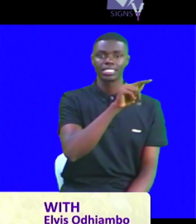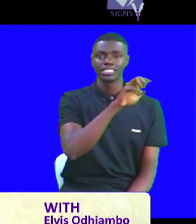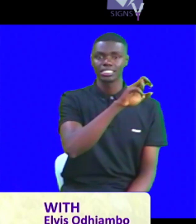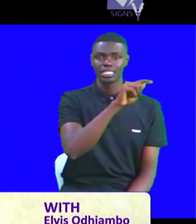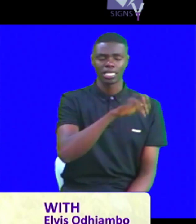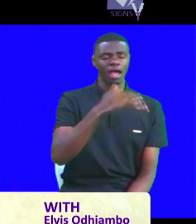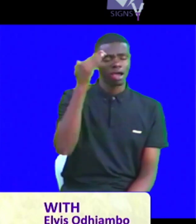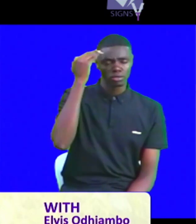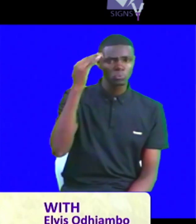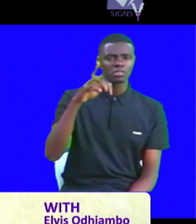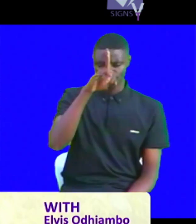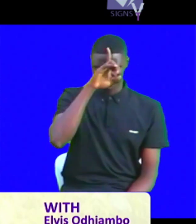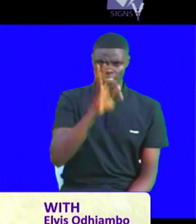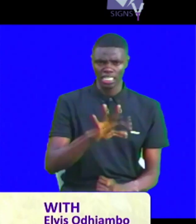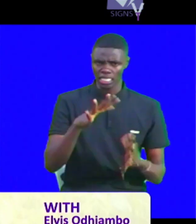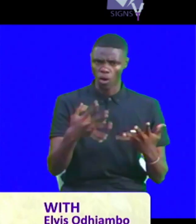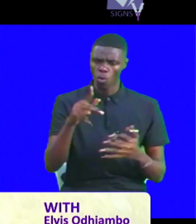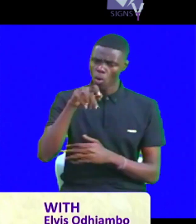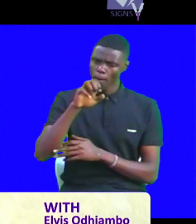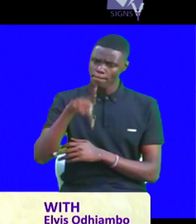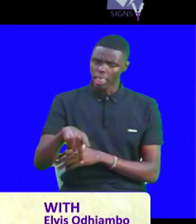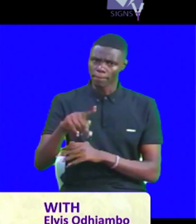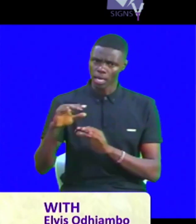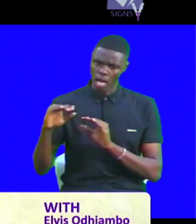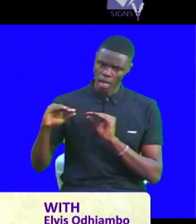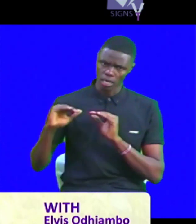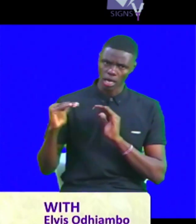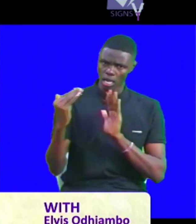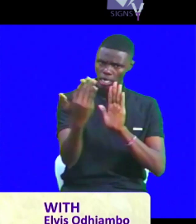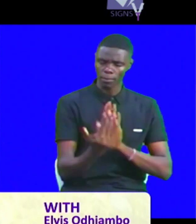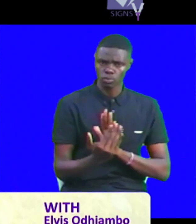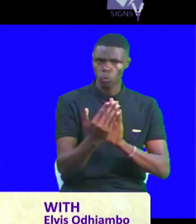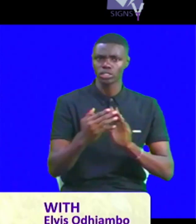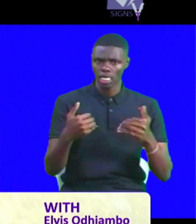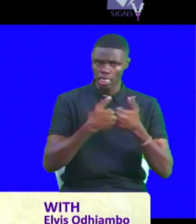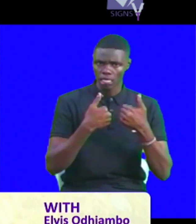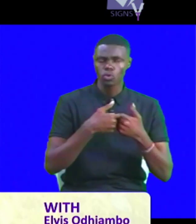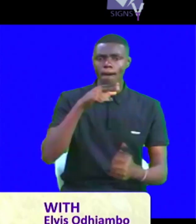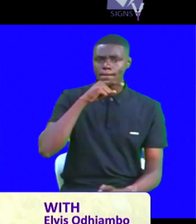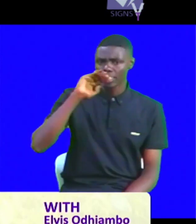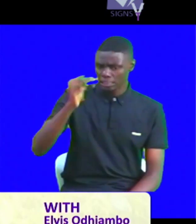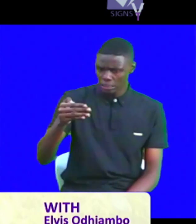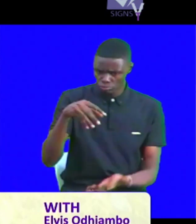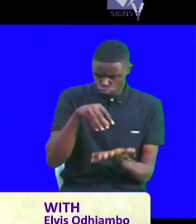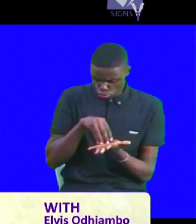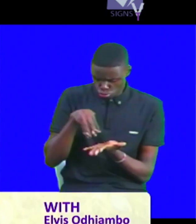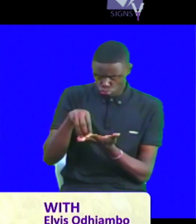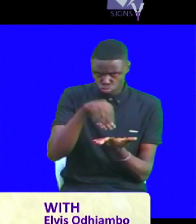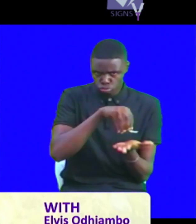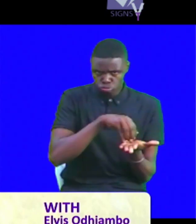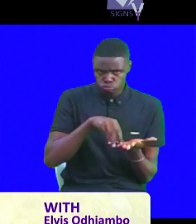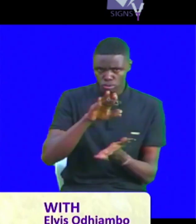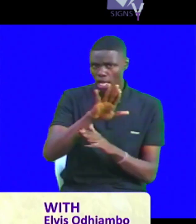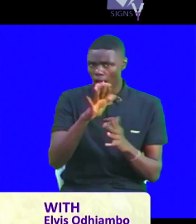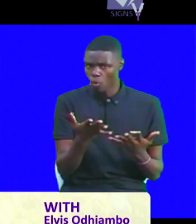know, Mikel Arteta anajua the seriousness that Pep approaches the game with, tactical wise. How should Man City line up, you know, and